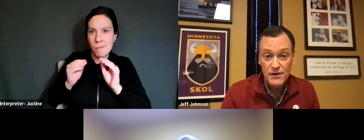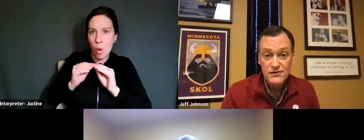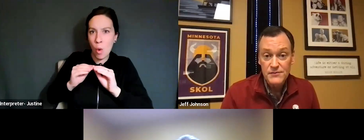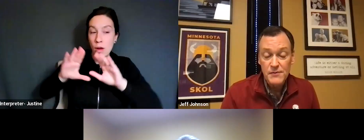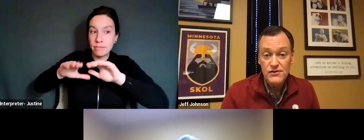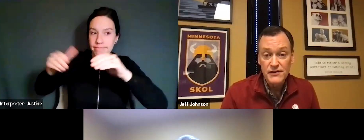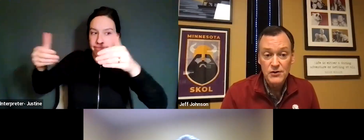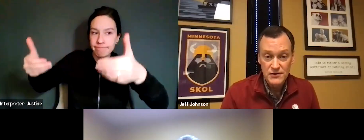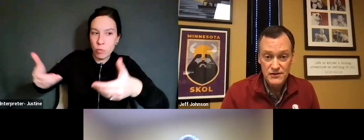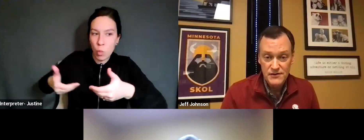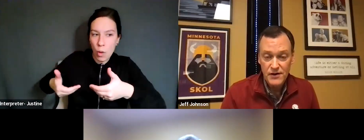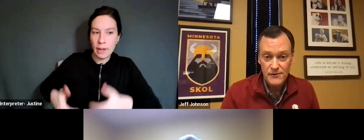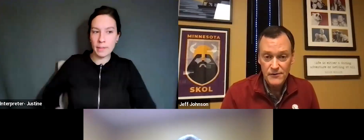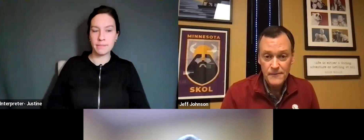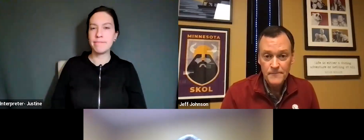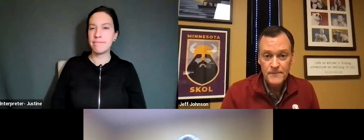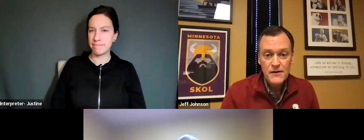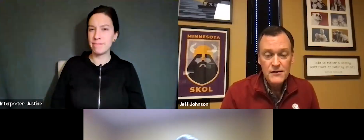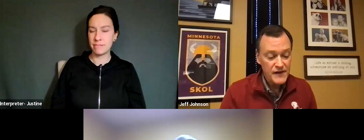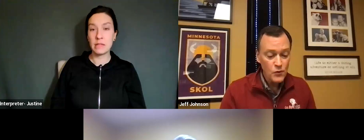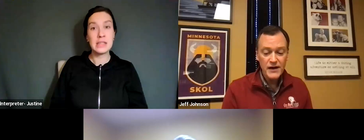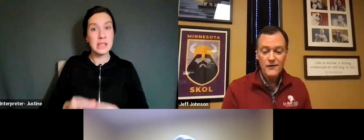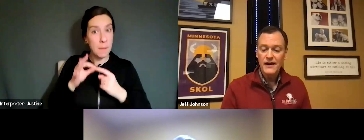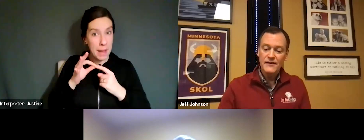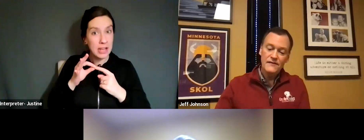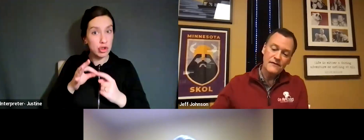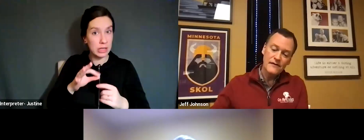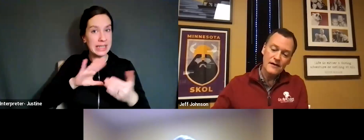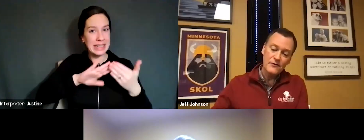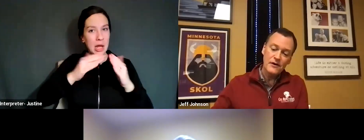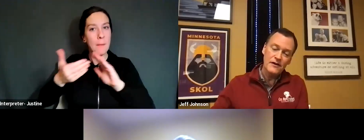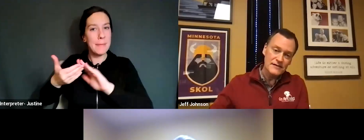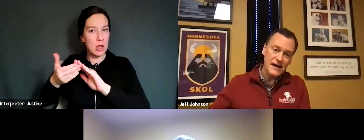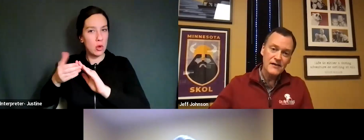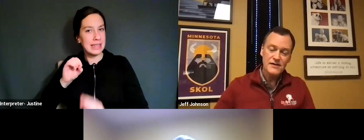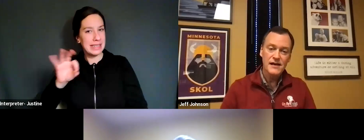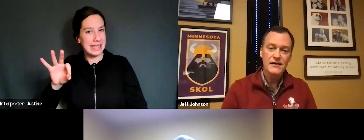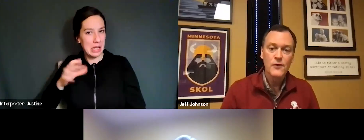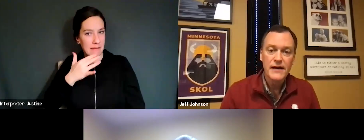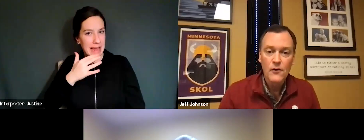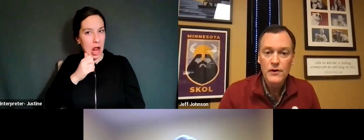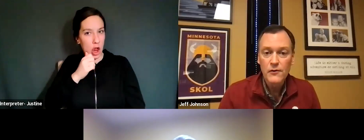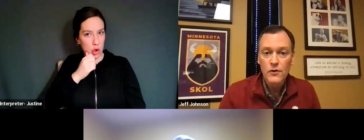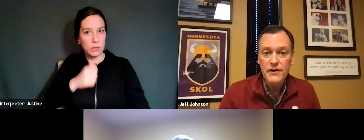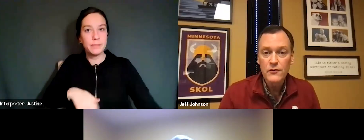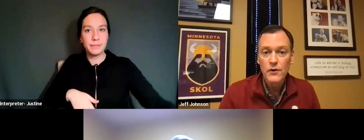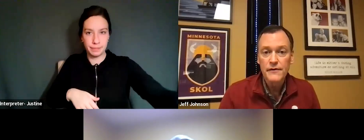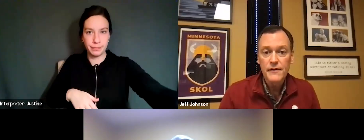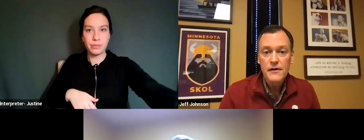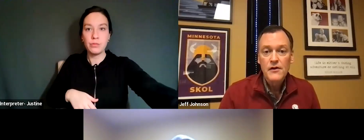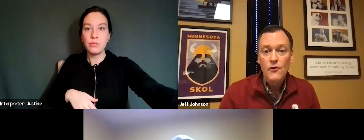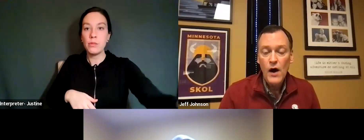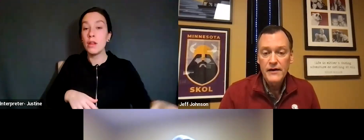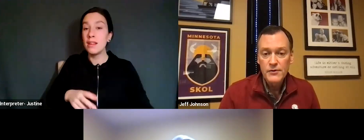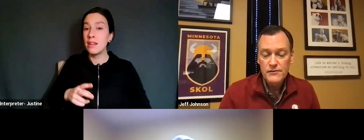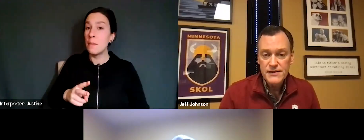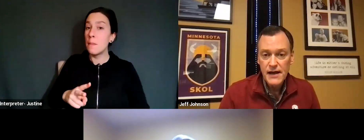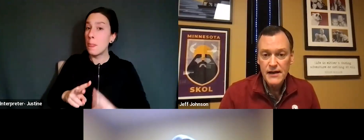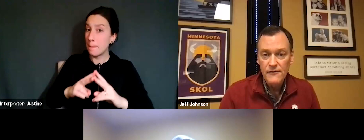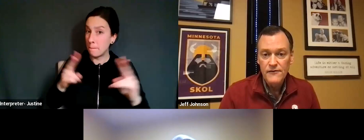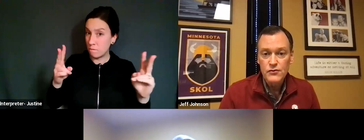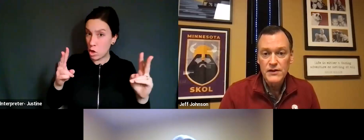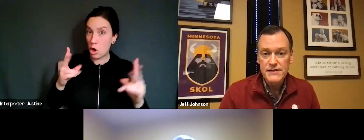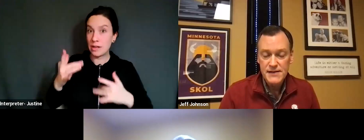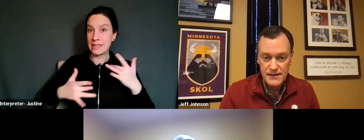able to reach, especially in communities of color. So that's one area. And then another area that's kind of exciting right now, we are working with the